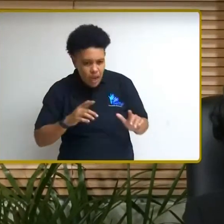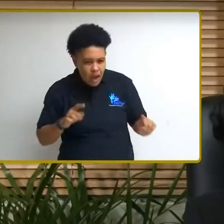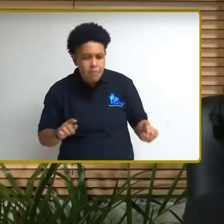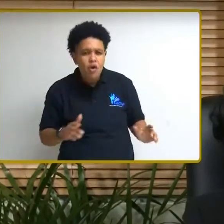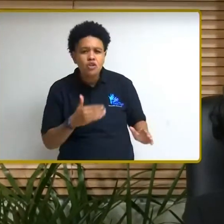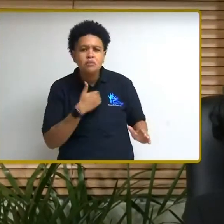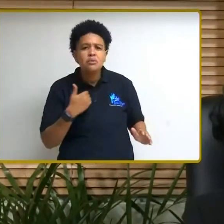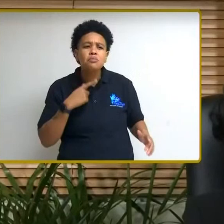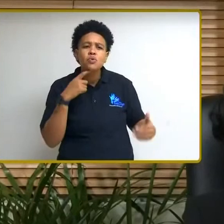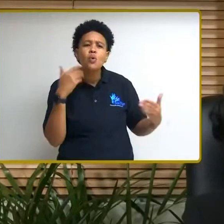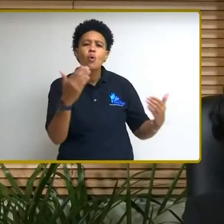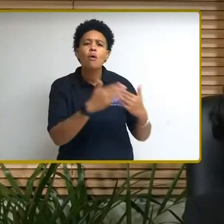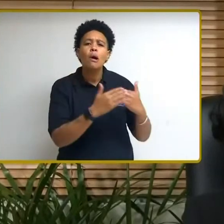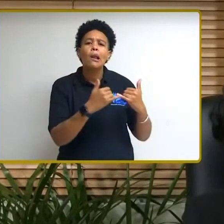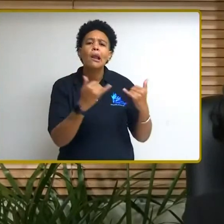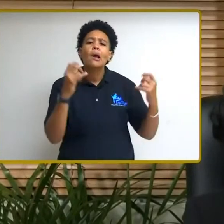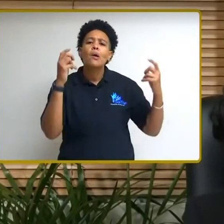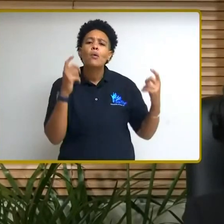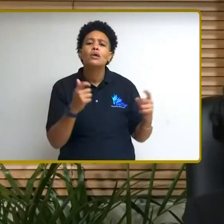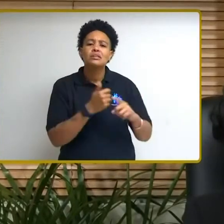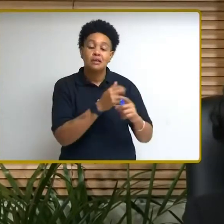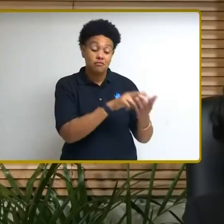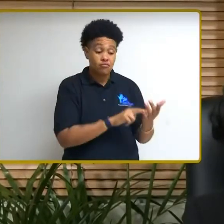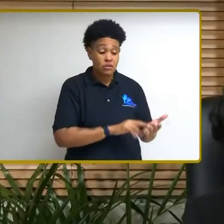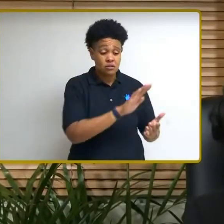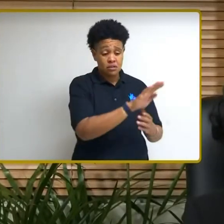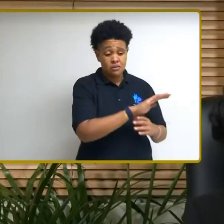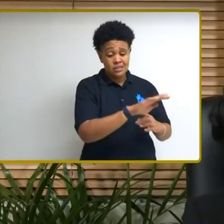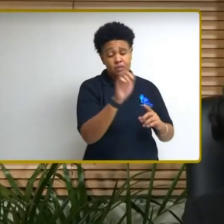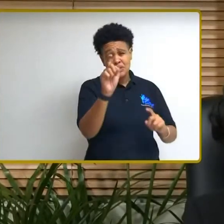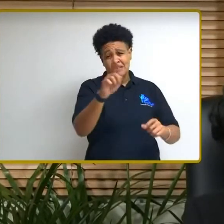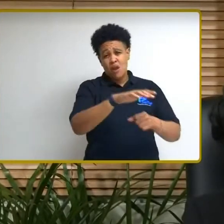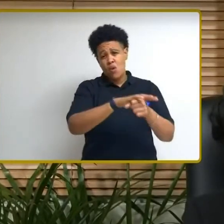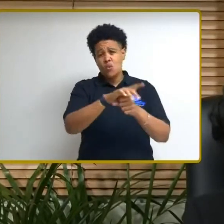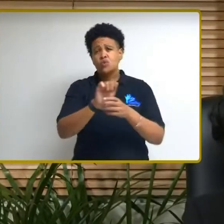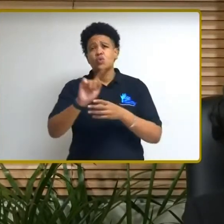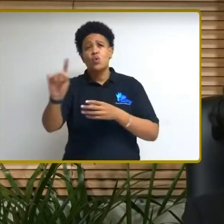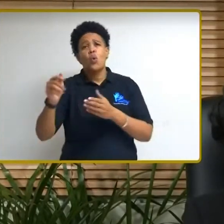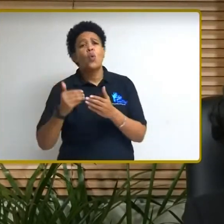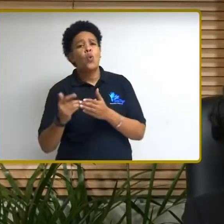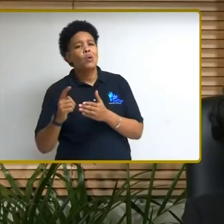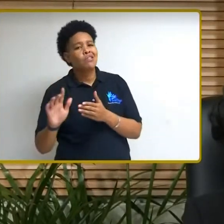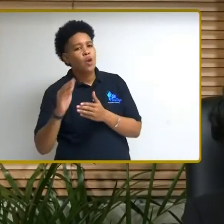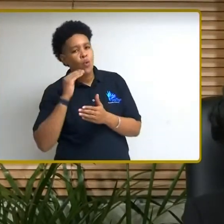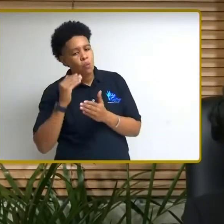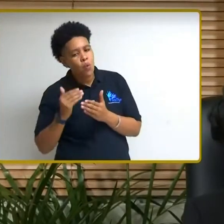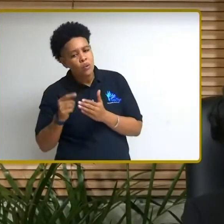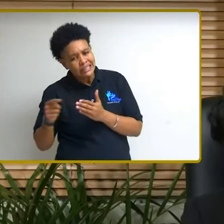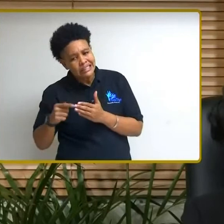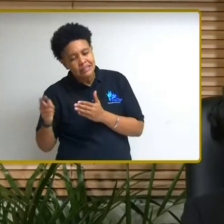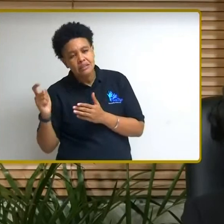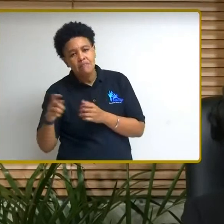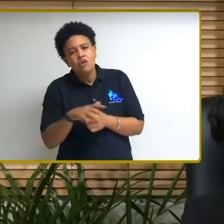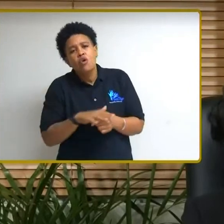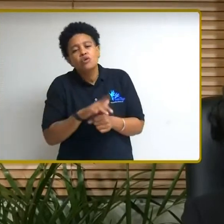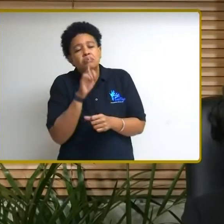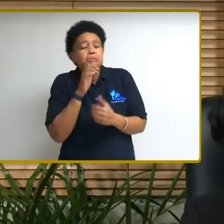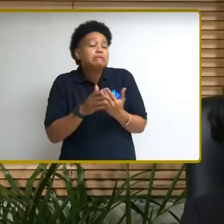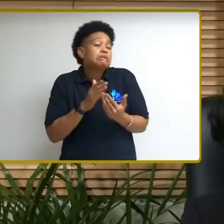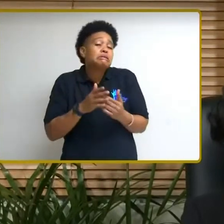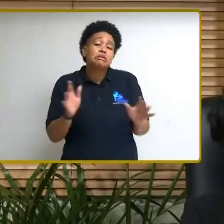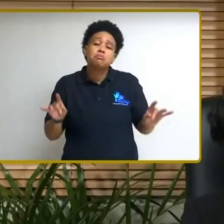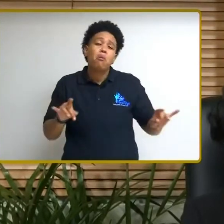so that they go online and quickly register. They'll be given us a location closest to them. And it's pretty